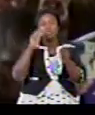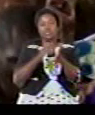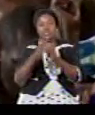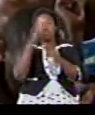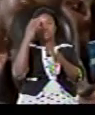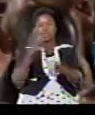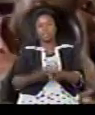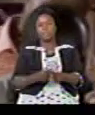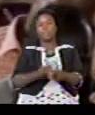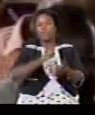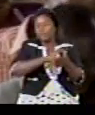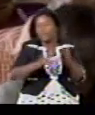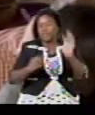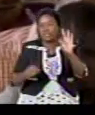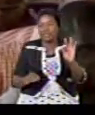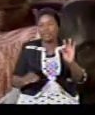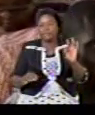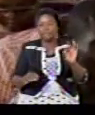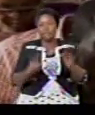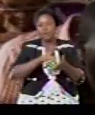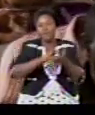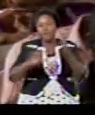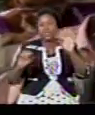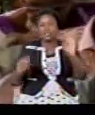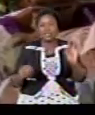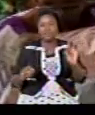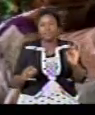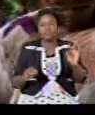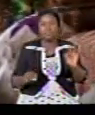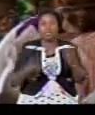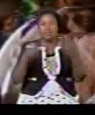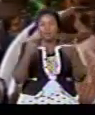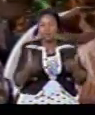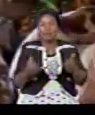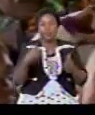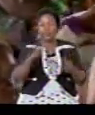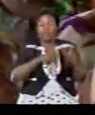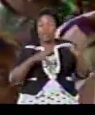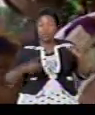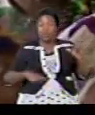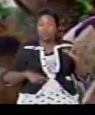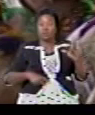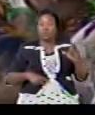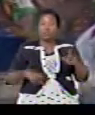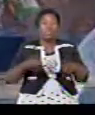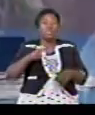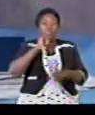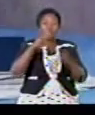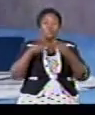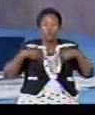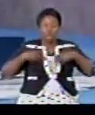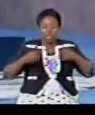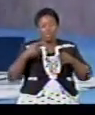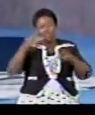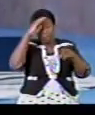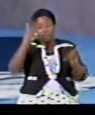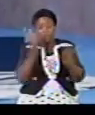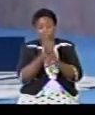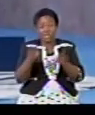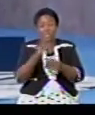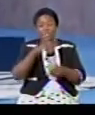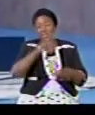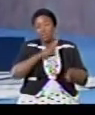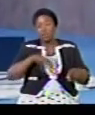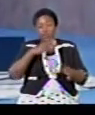name. Look at verse 9. In verse 9, now the Lord is going to heal the man. Like the Lord is going to heal you